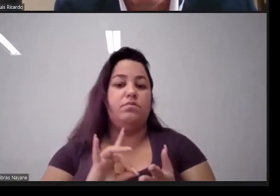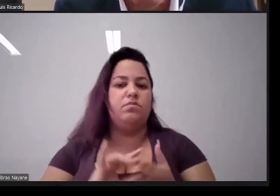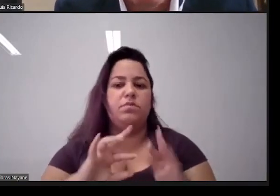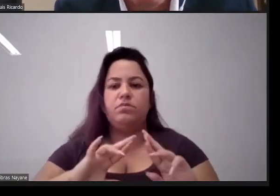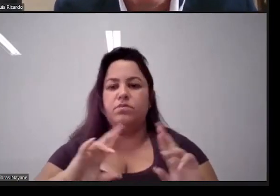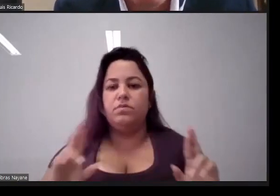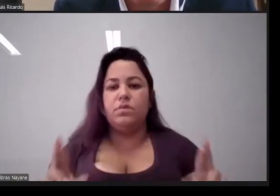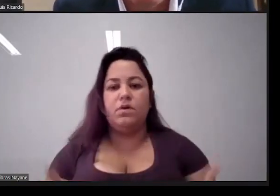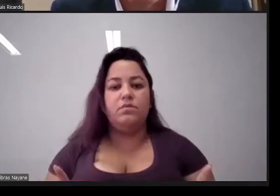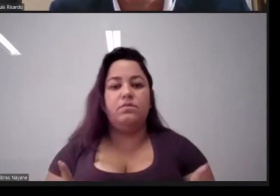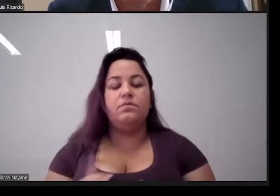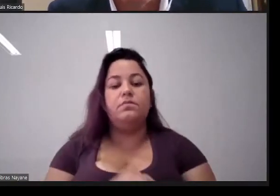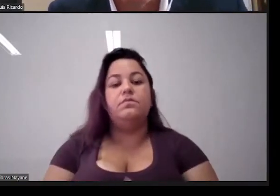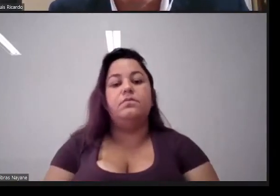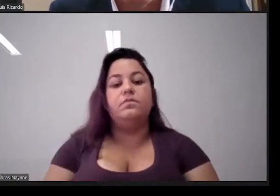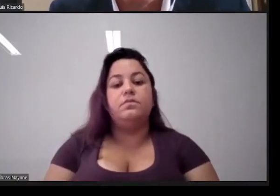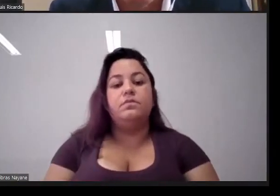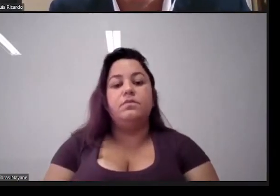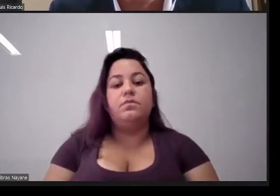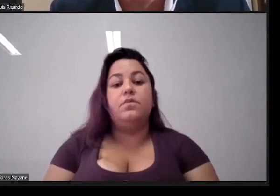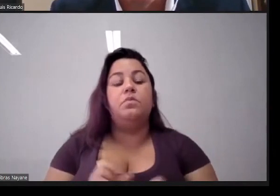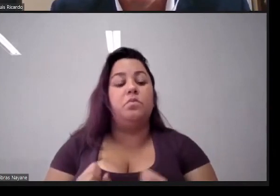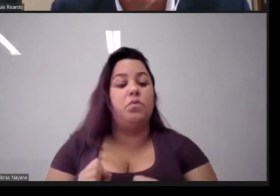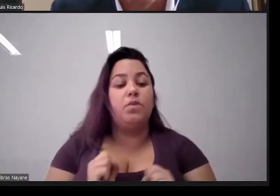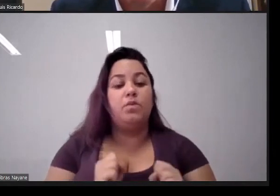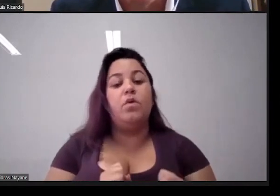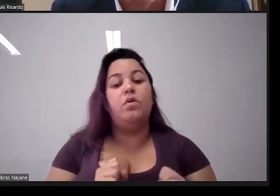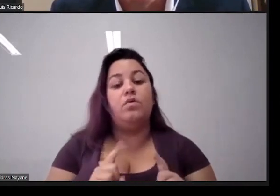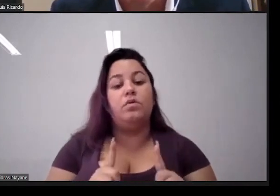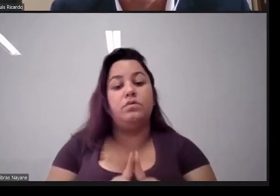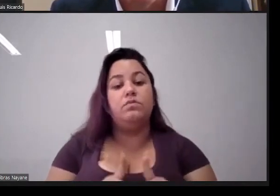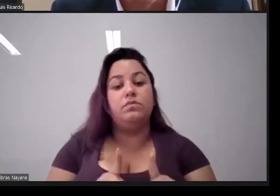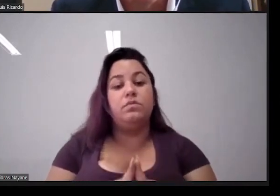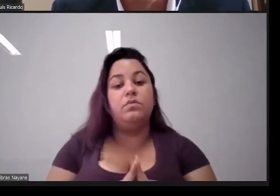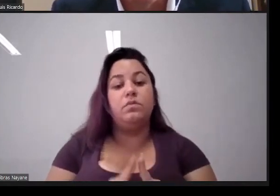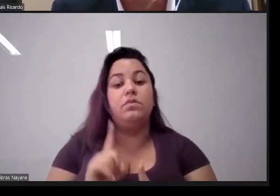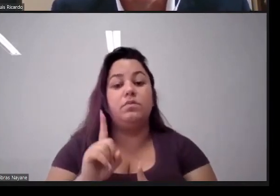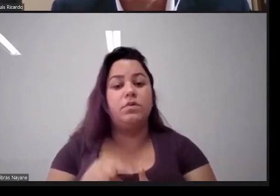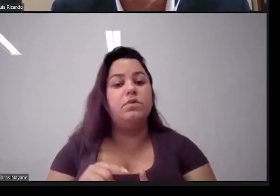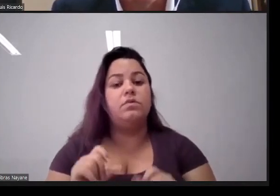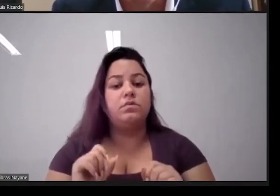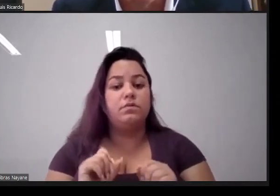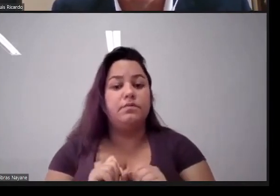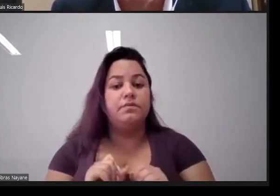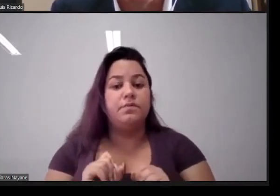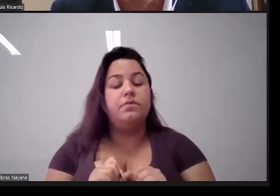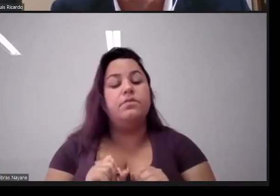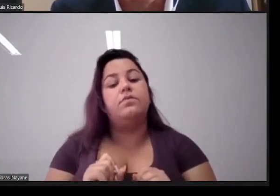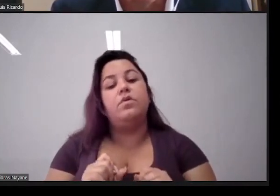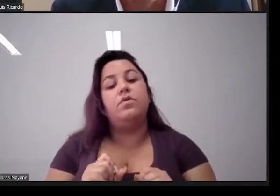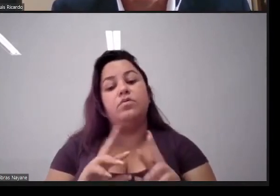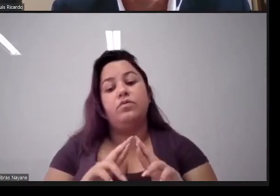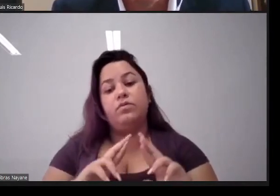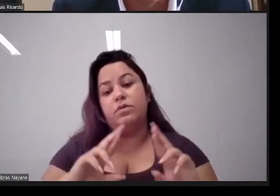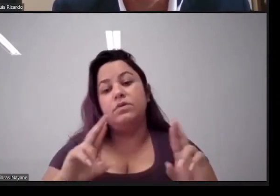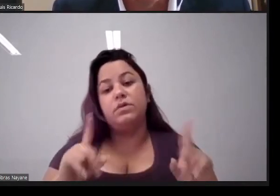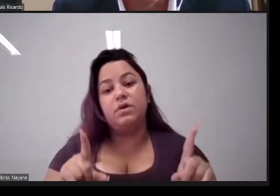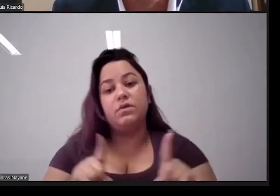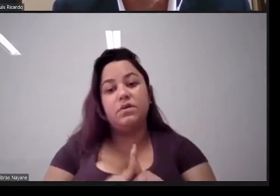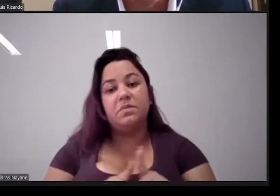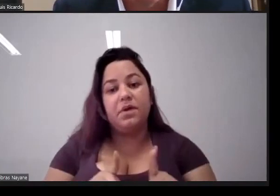have different realities of these professionals, but I think that they can all be treated